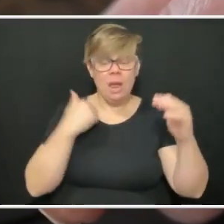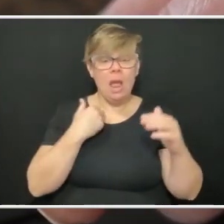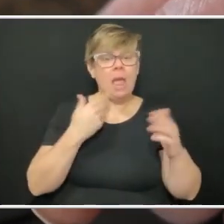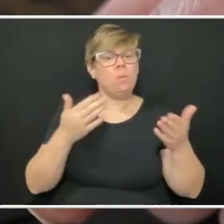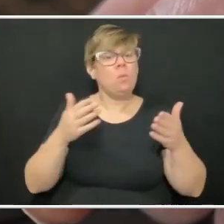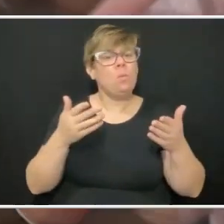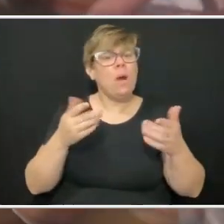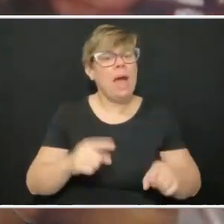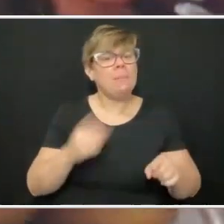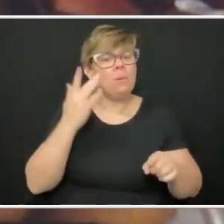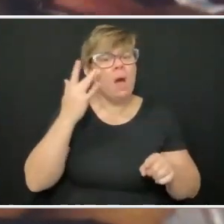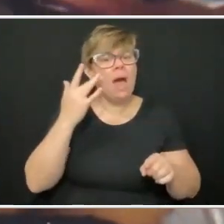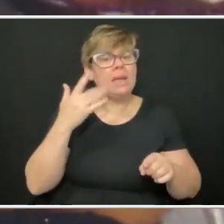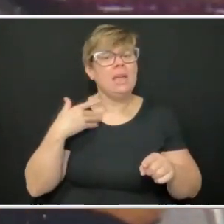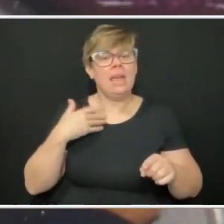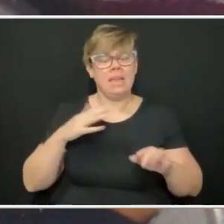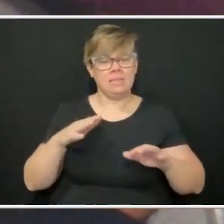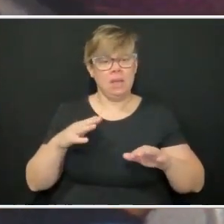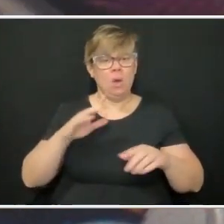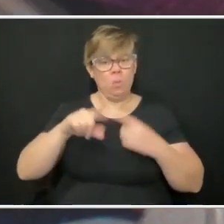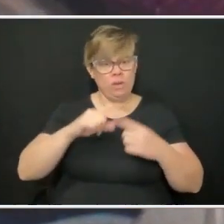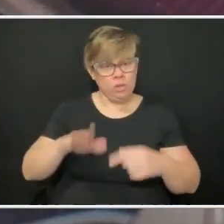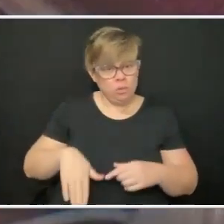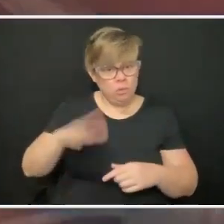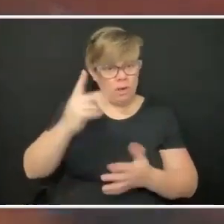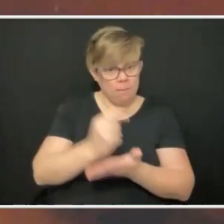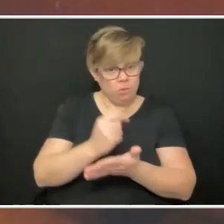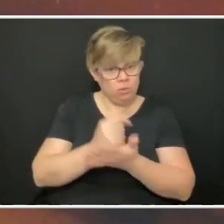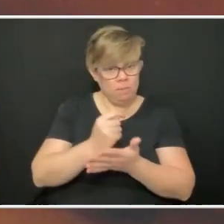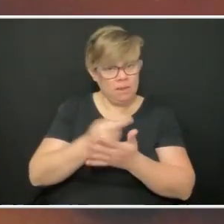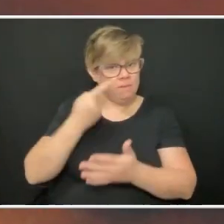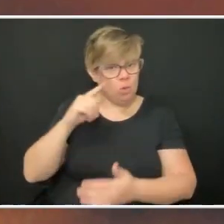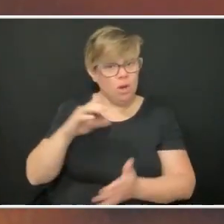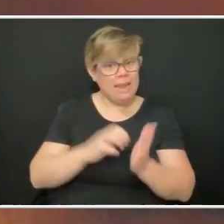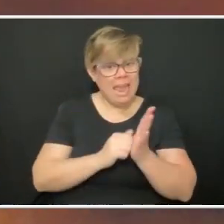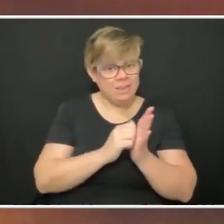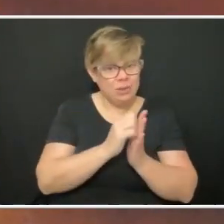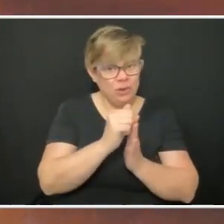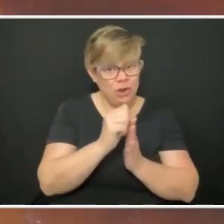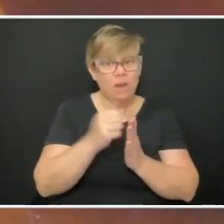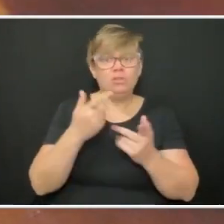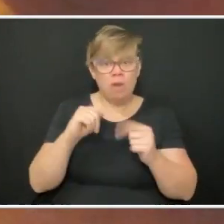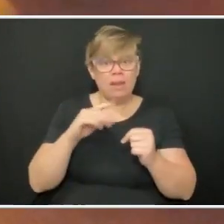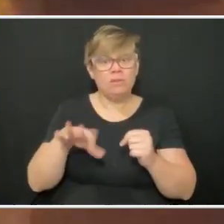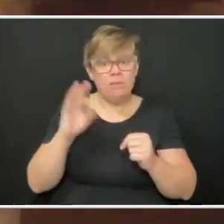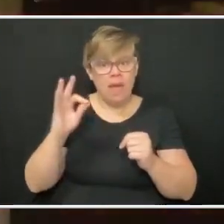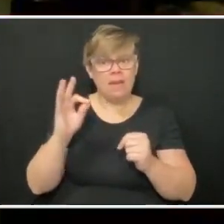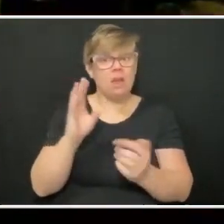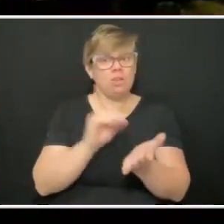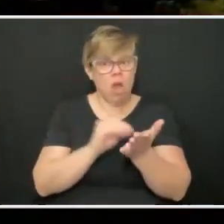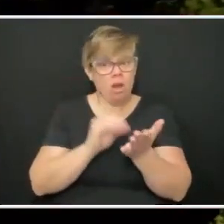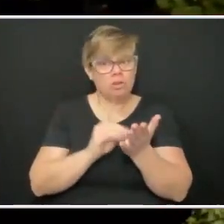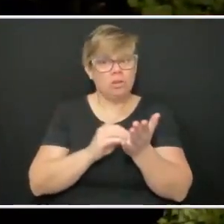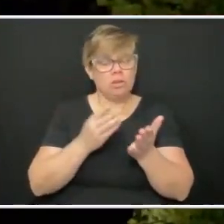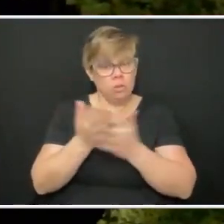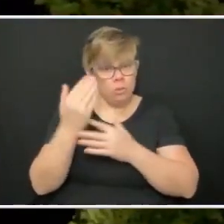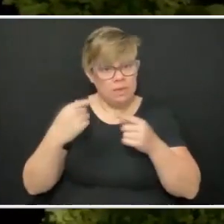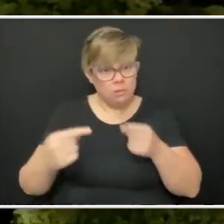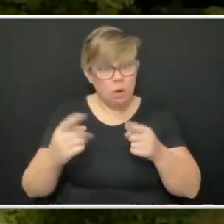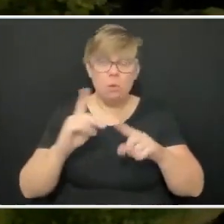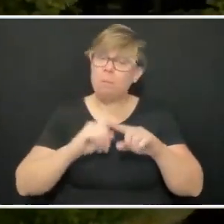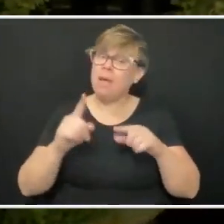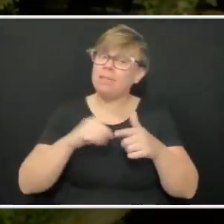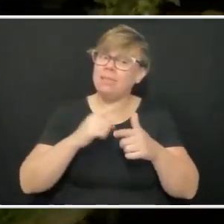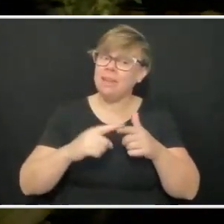cancer treatments, and Vicki had the toughest time trying to find doctors who could guide her through this struggle. That is, until she came here when